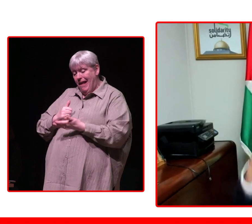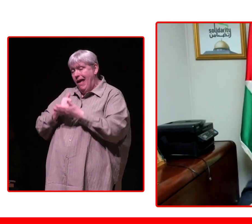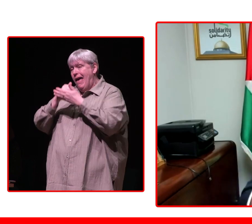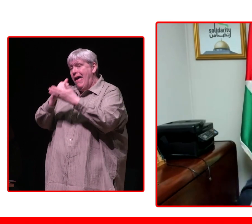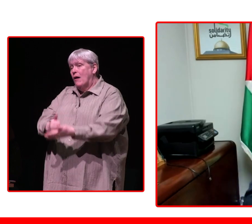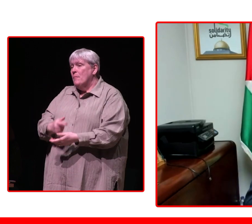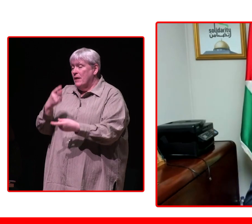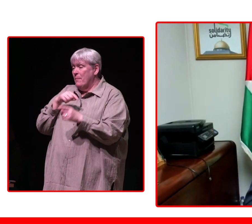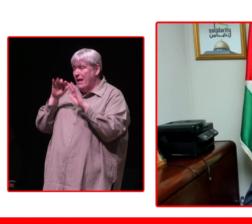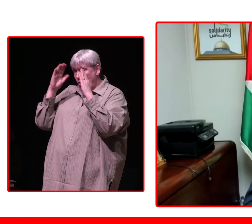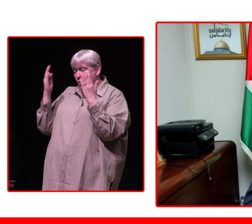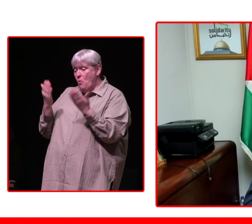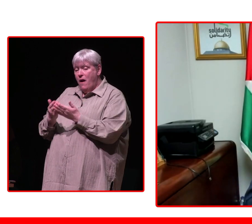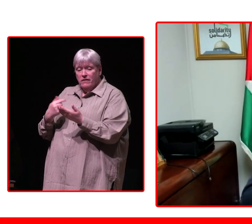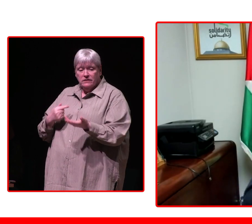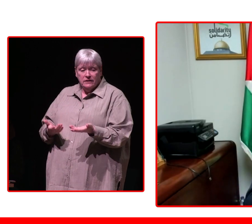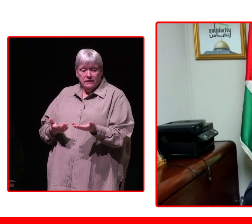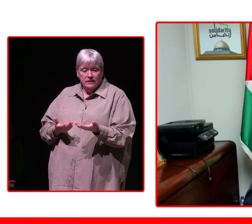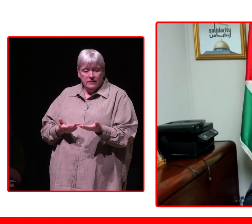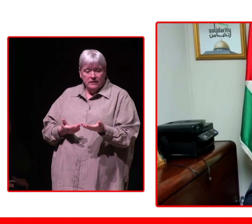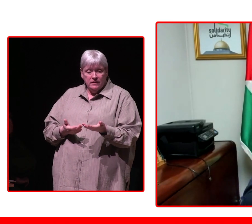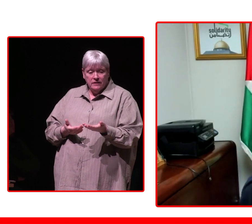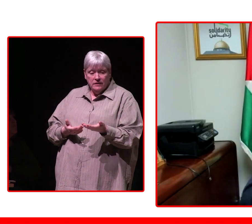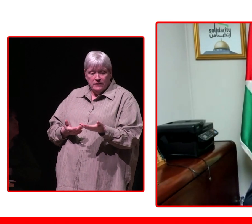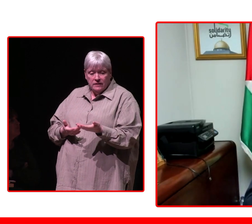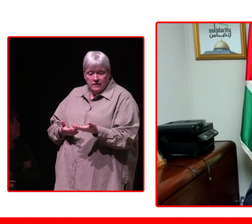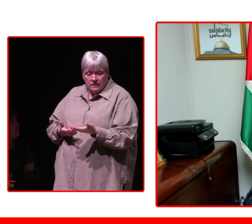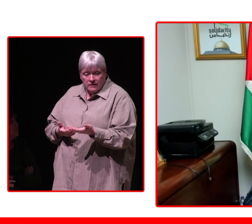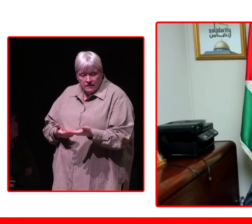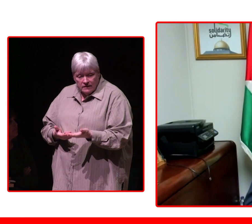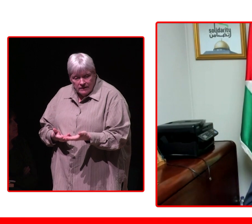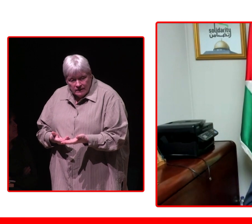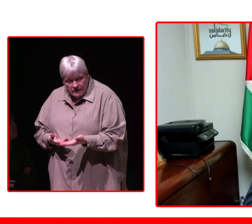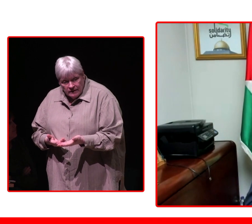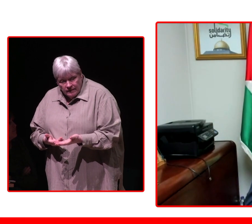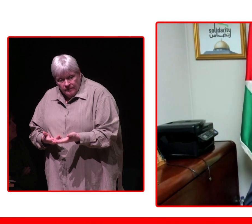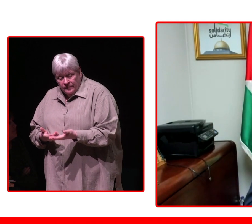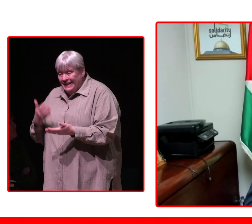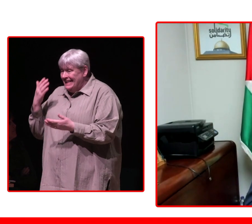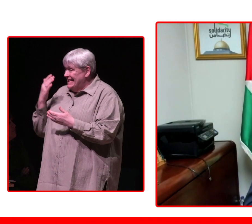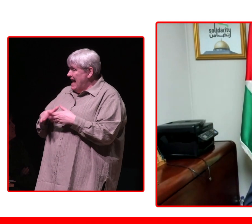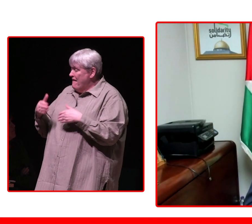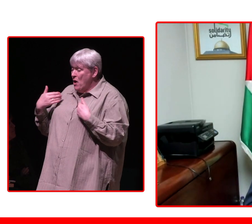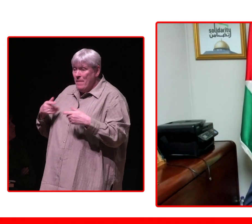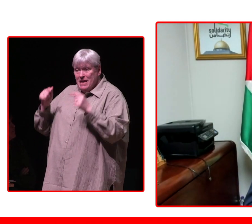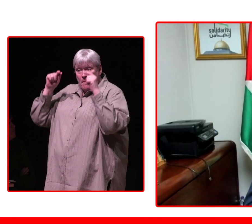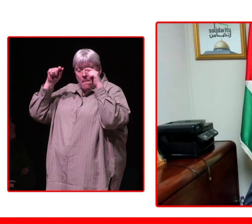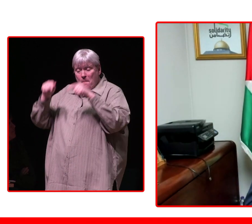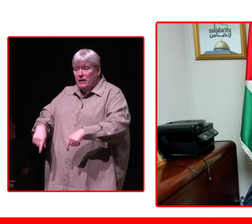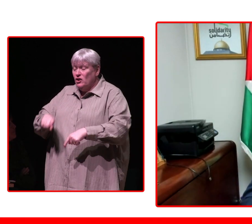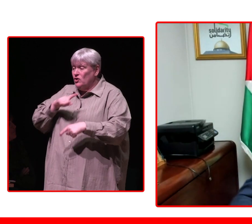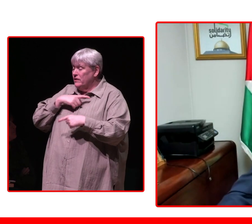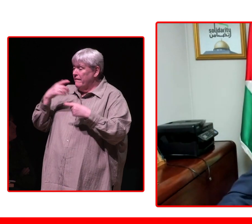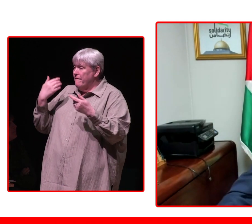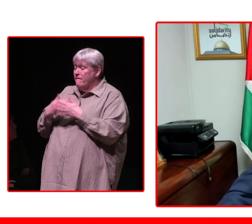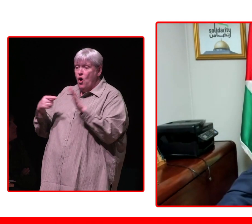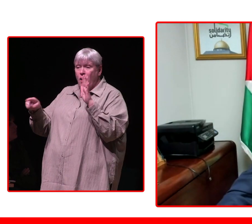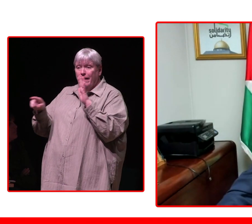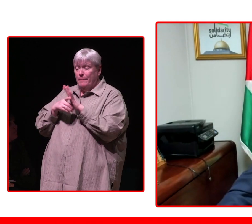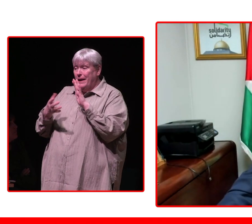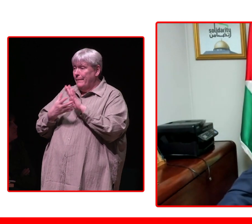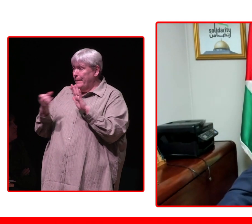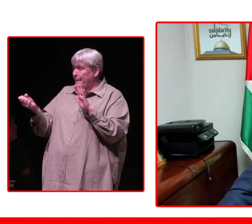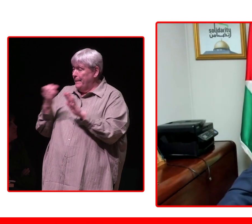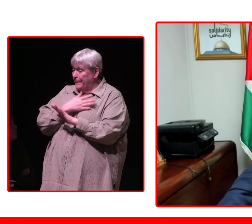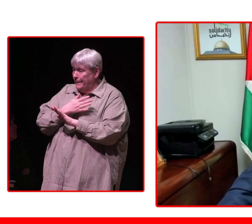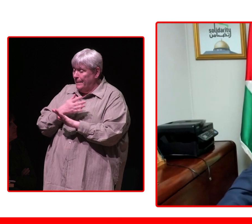world. Nevertheless, Israel was never, ever punished for this quite explicit and illegal land grab. In